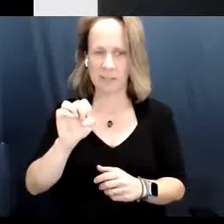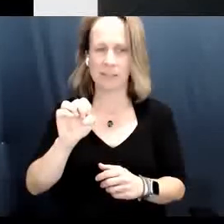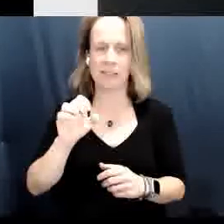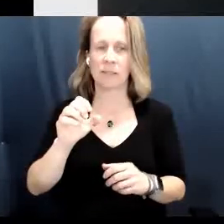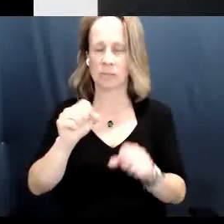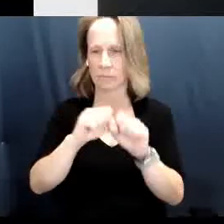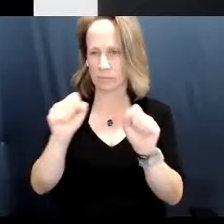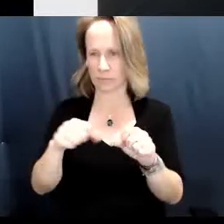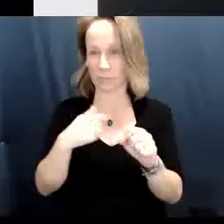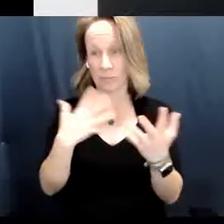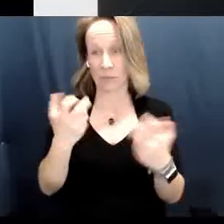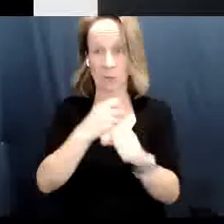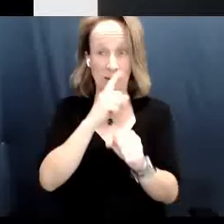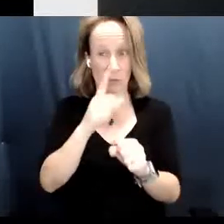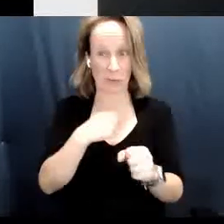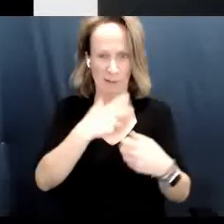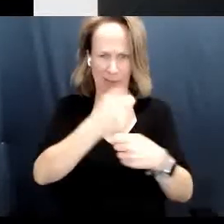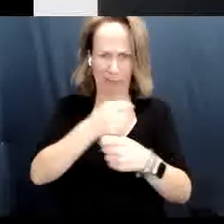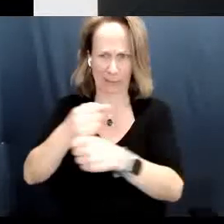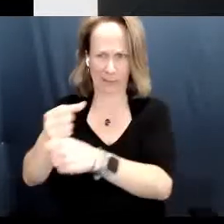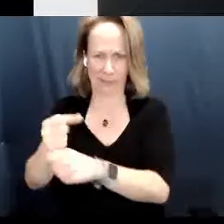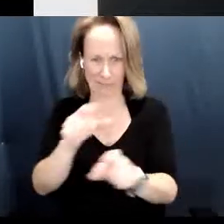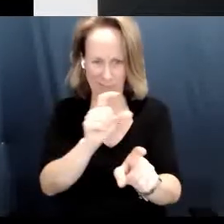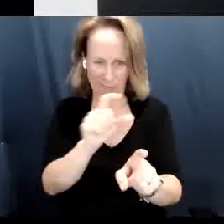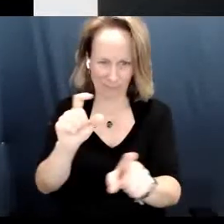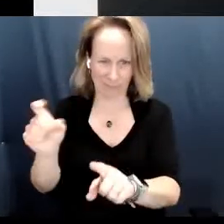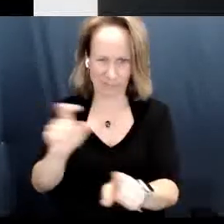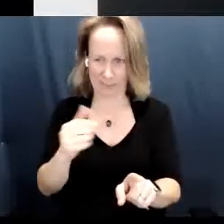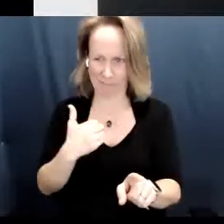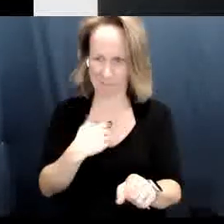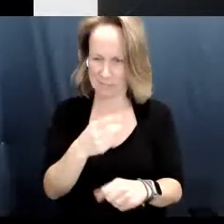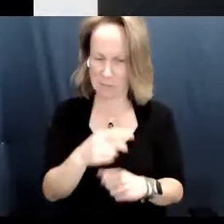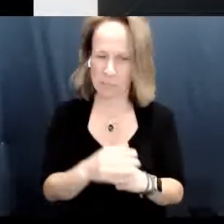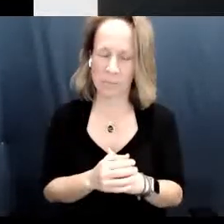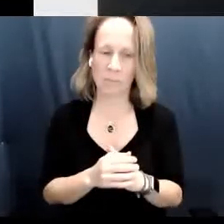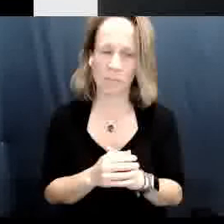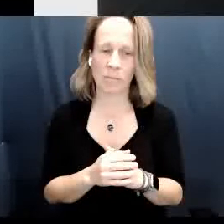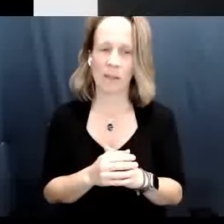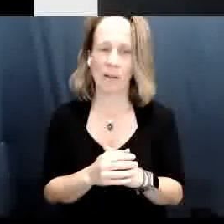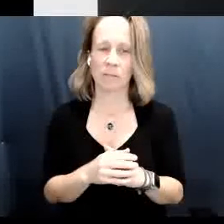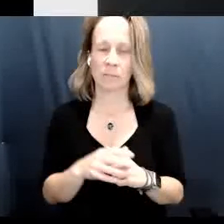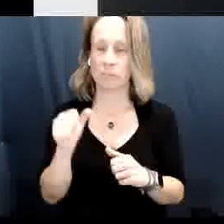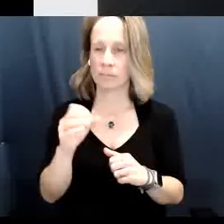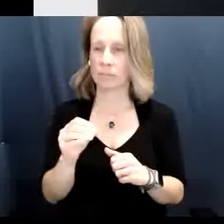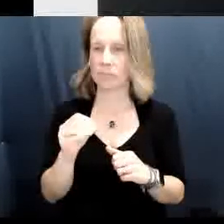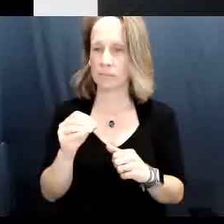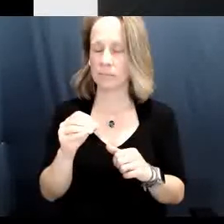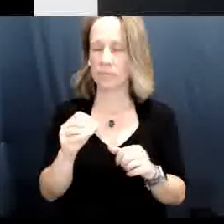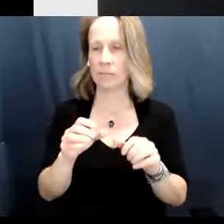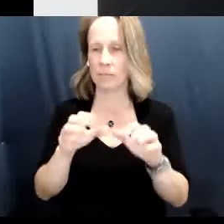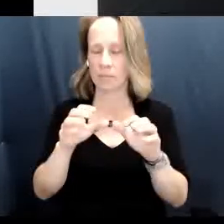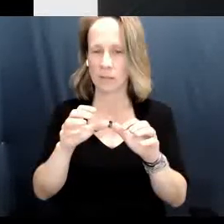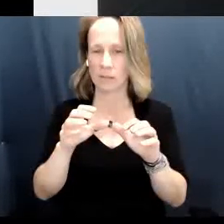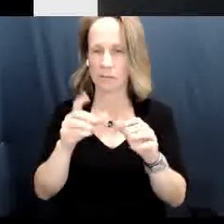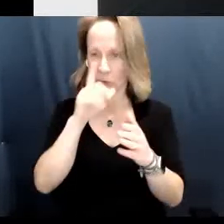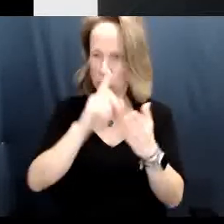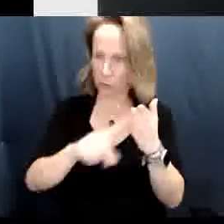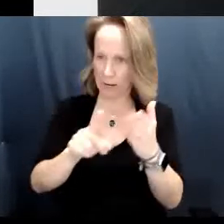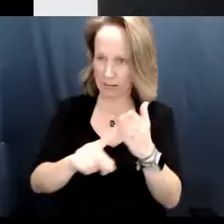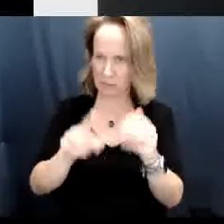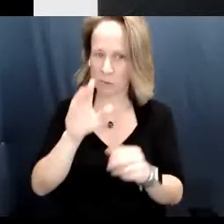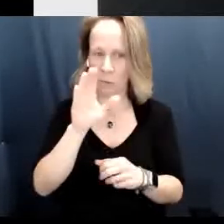sure I got all those acronyms right. But still, check your specific grant objectives and requirements, though, to make